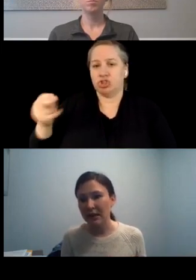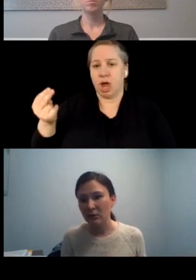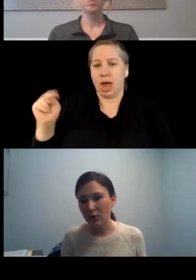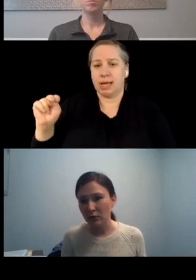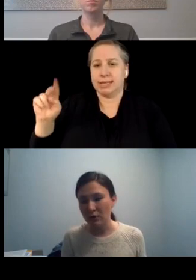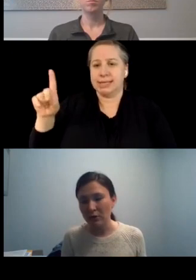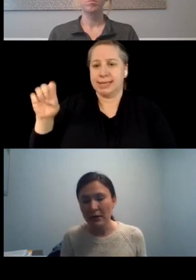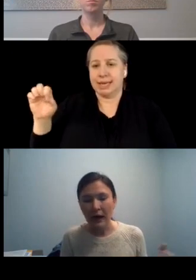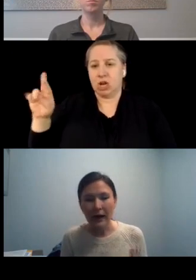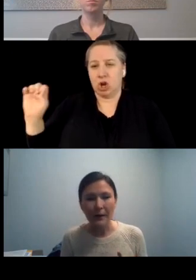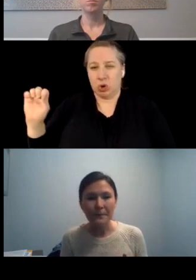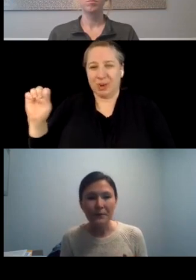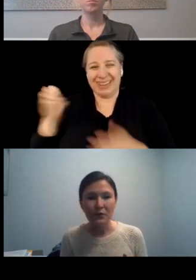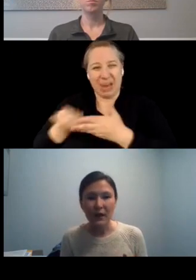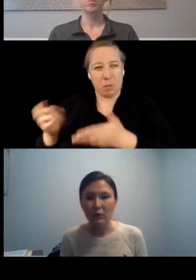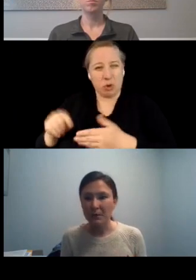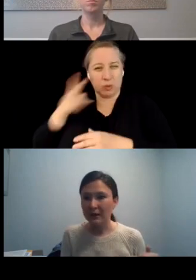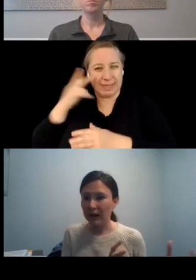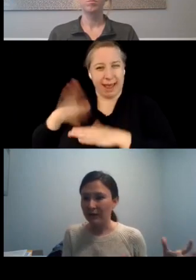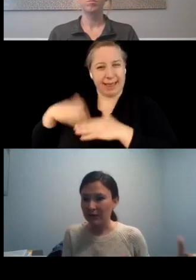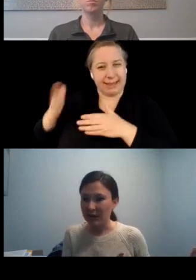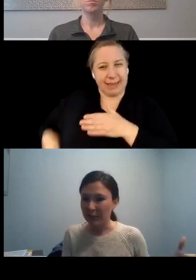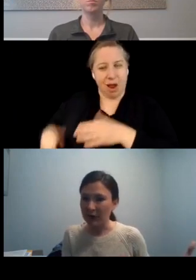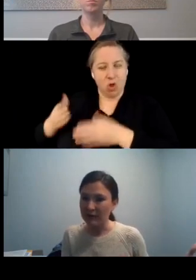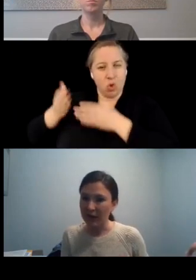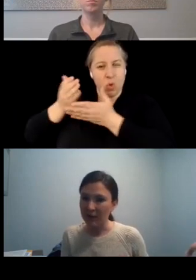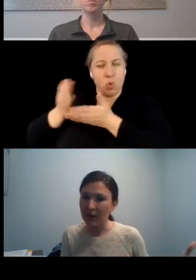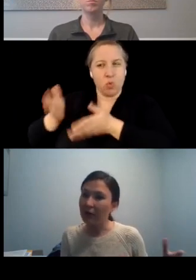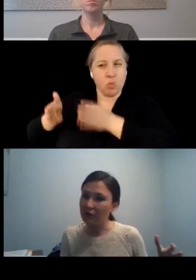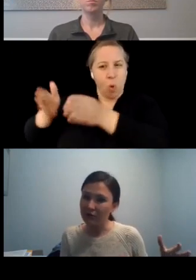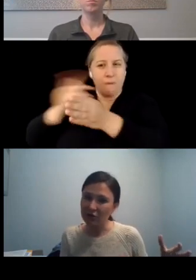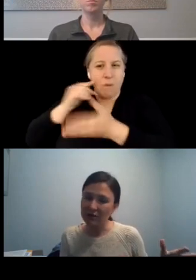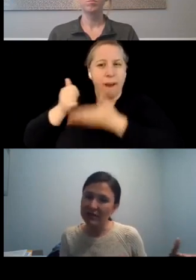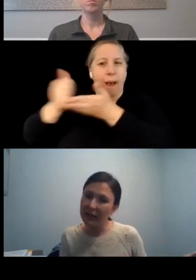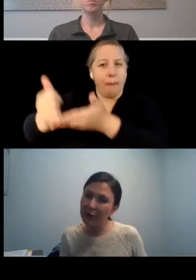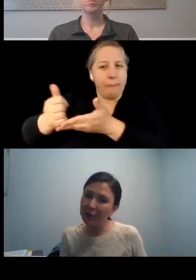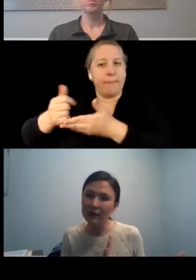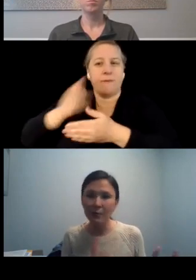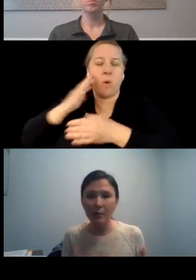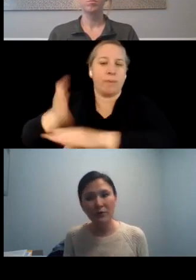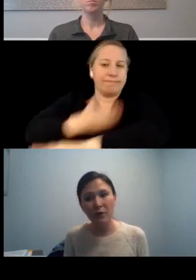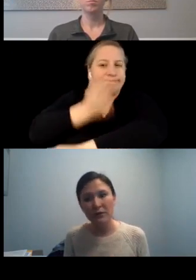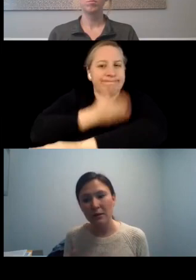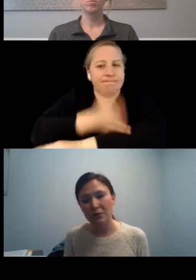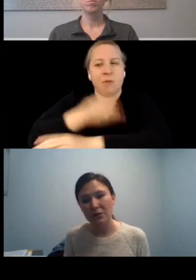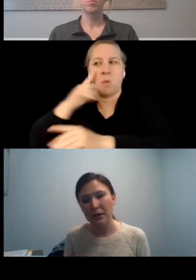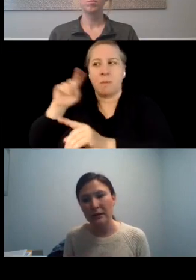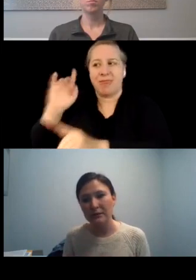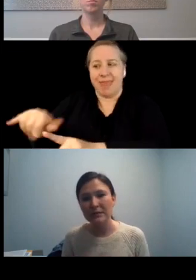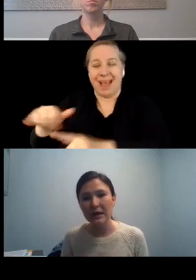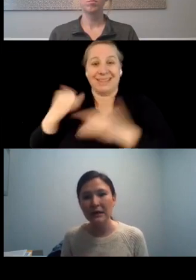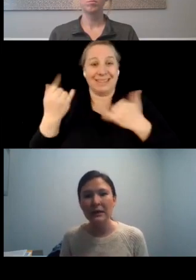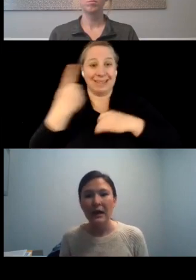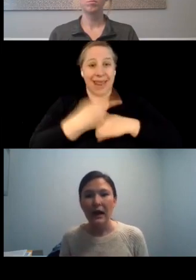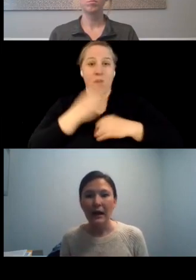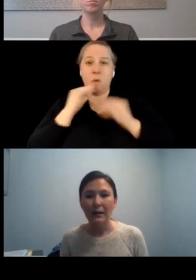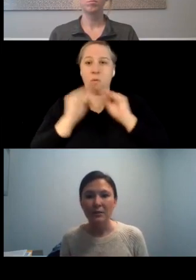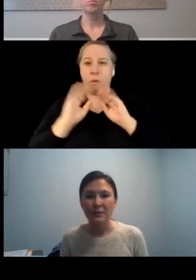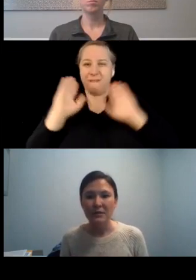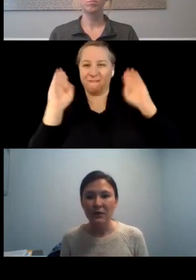you see on the side of the road. So that would be kind of our separate other division. Today, we're going to be a little bit more focused on our material handling